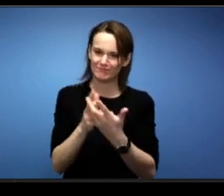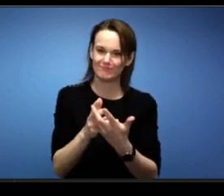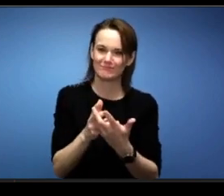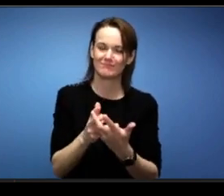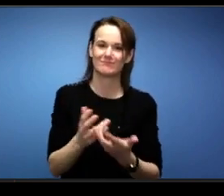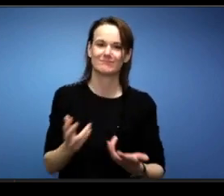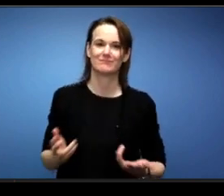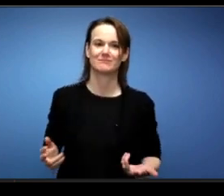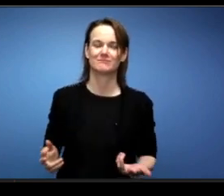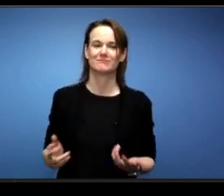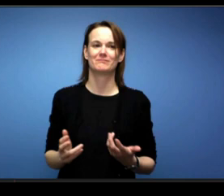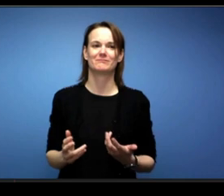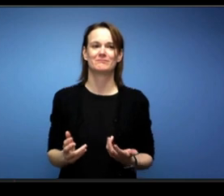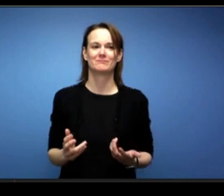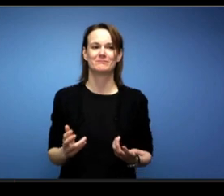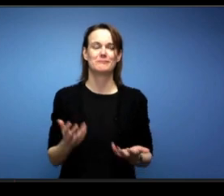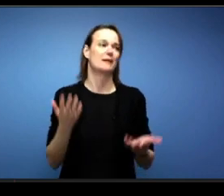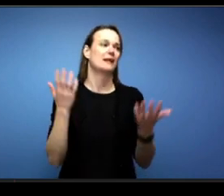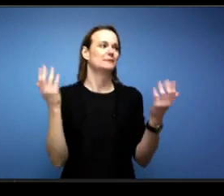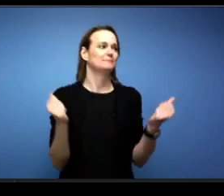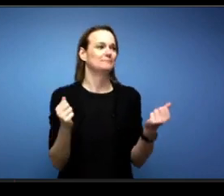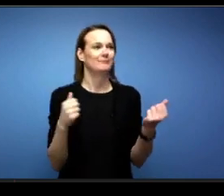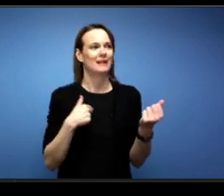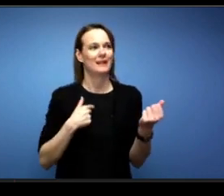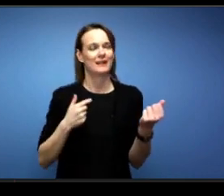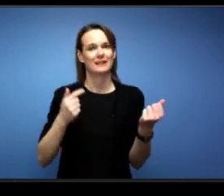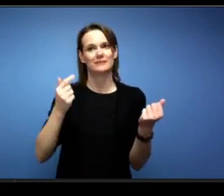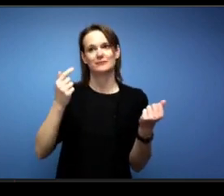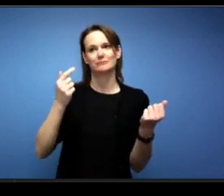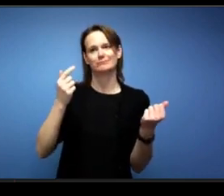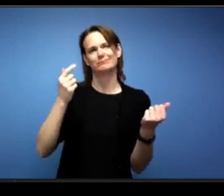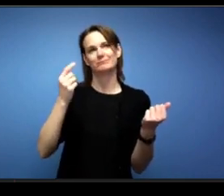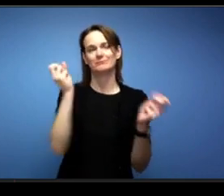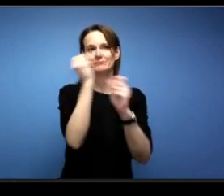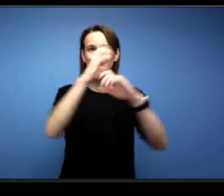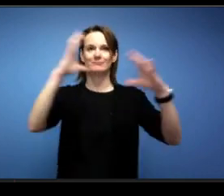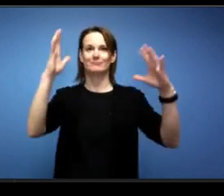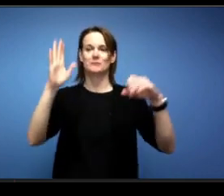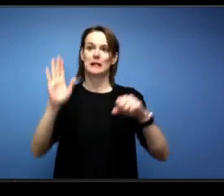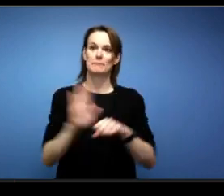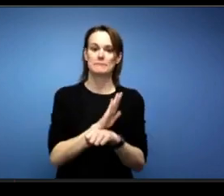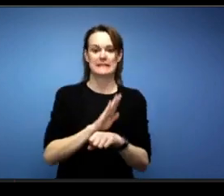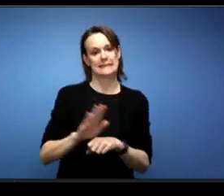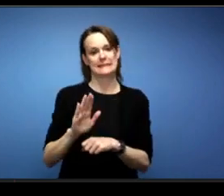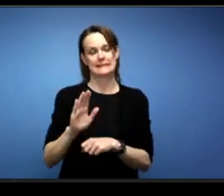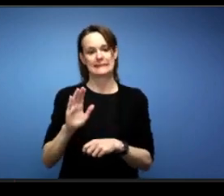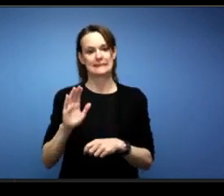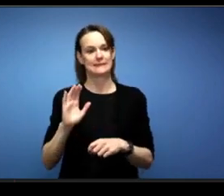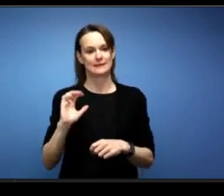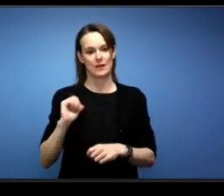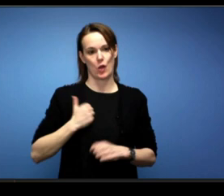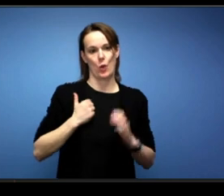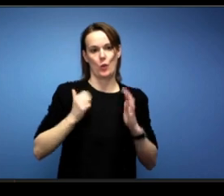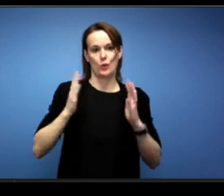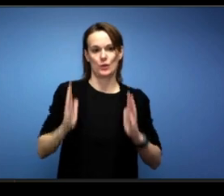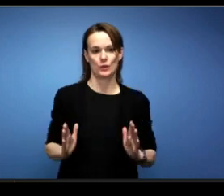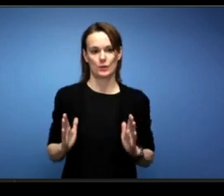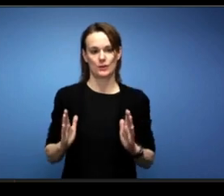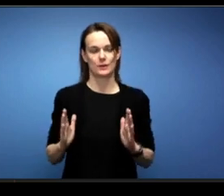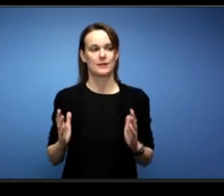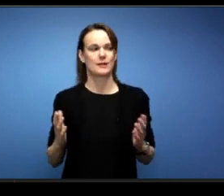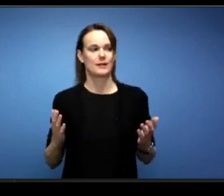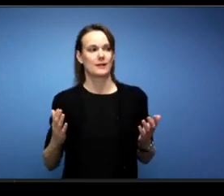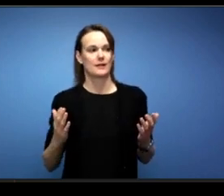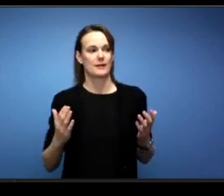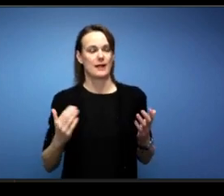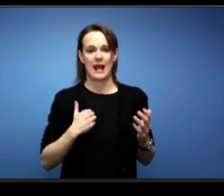someone who, I don't know, I have this kind of idea of a business owner having, all of these kind of imprints